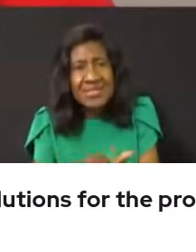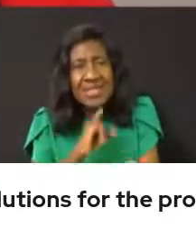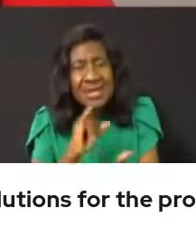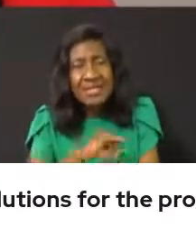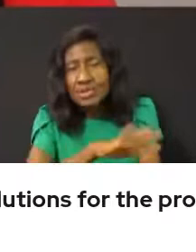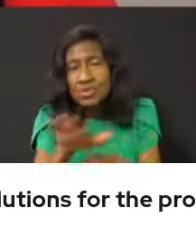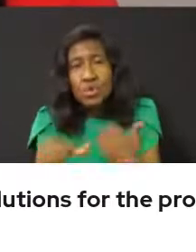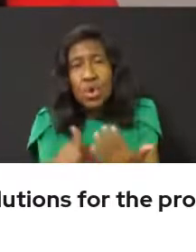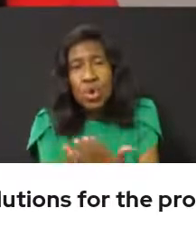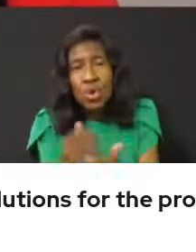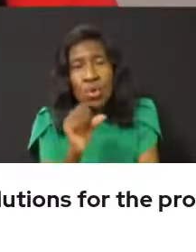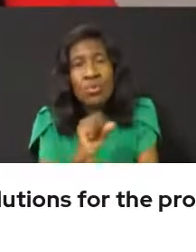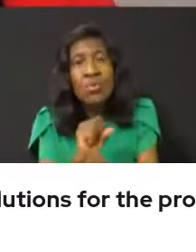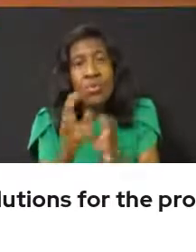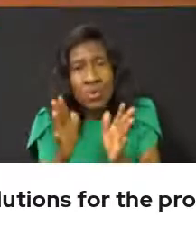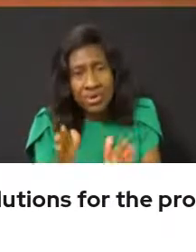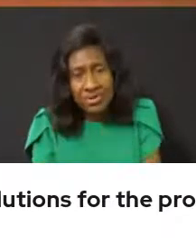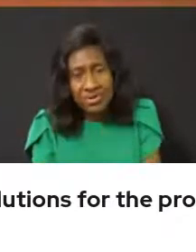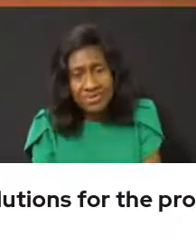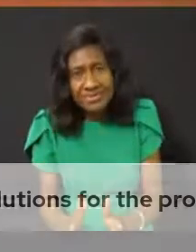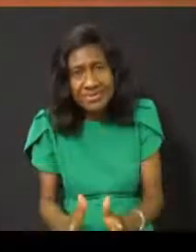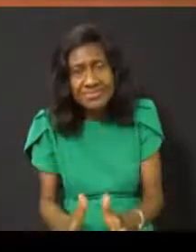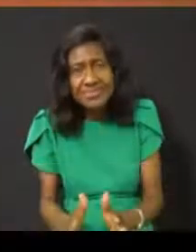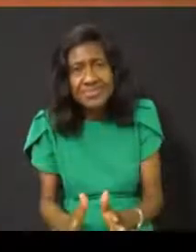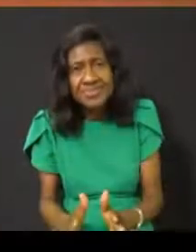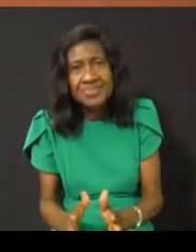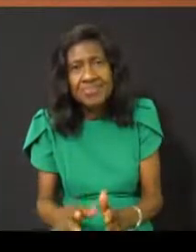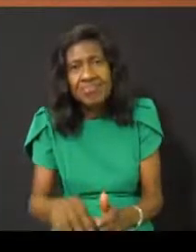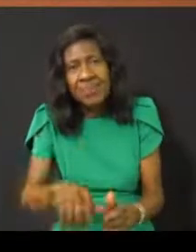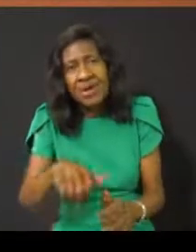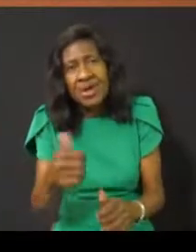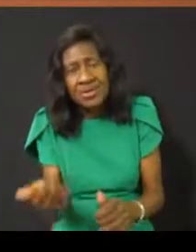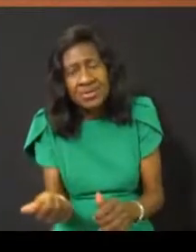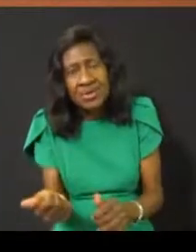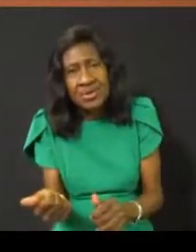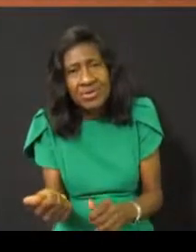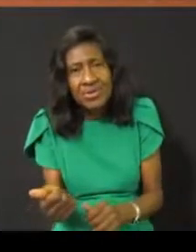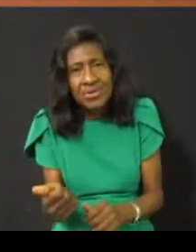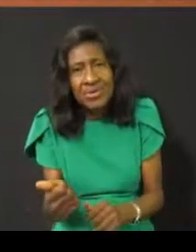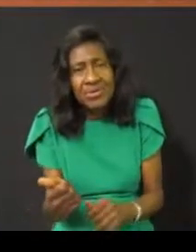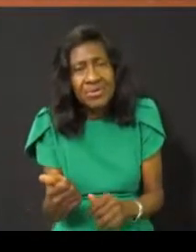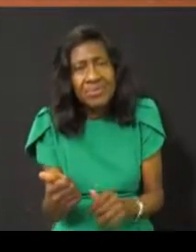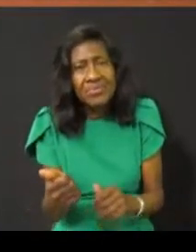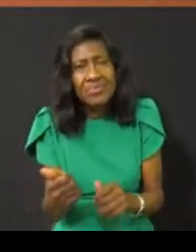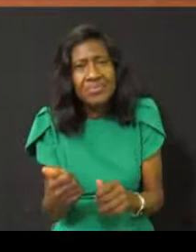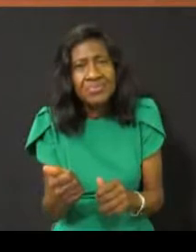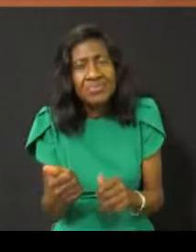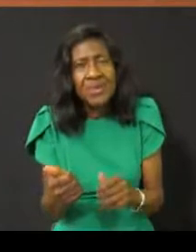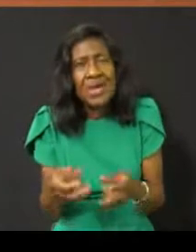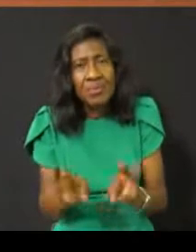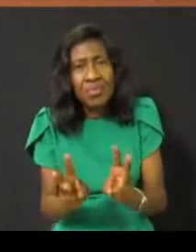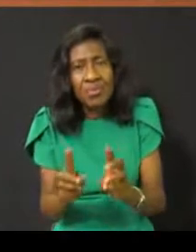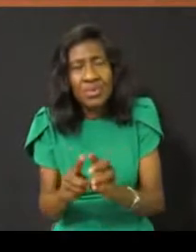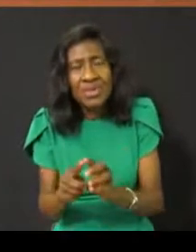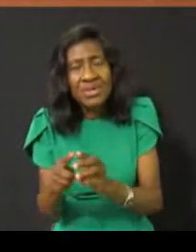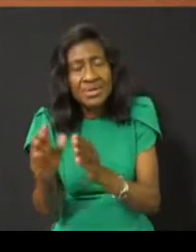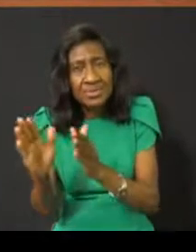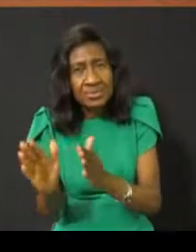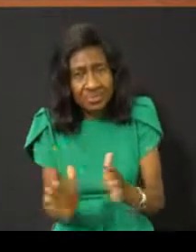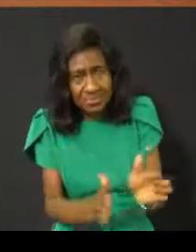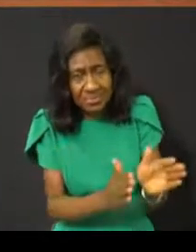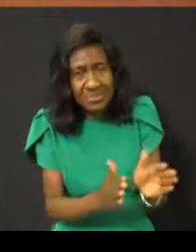clinical side of our team. Another aspect of our critical preparedness and readiness